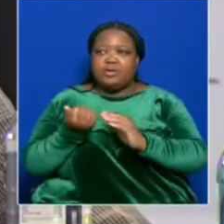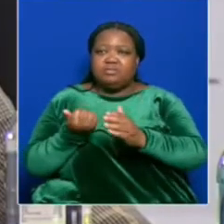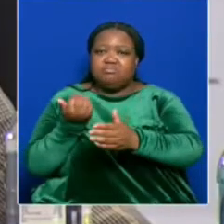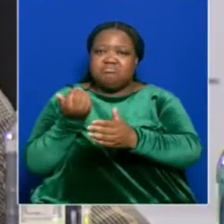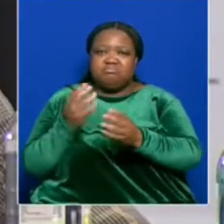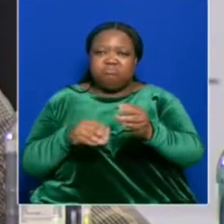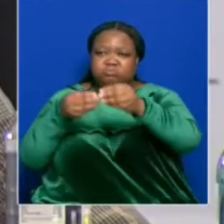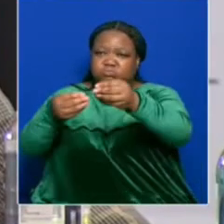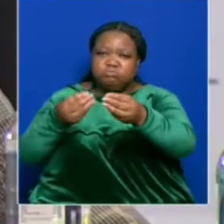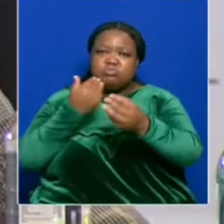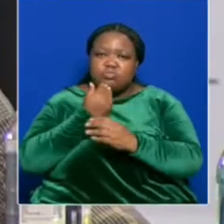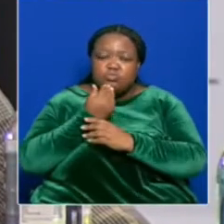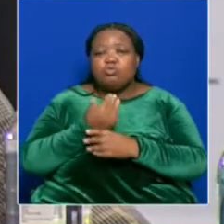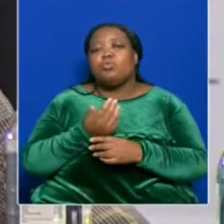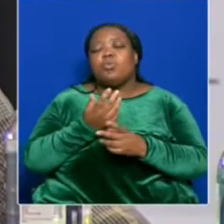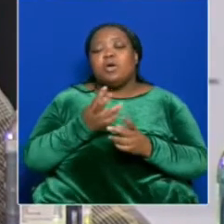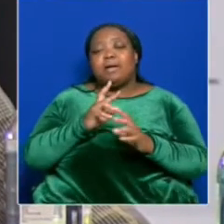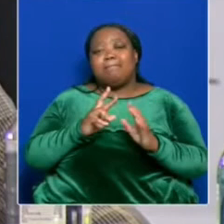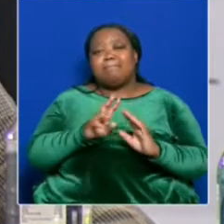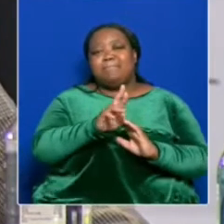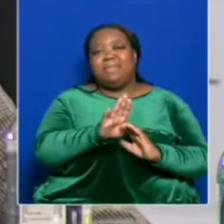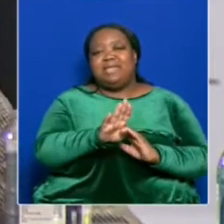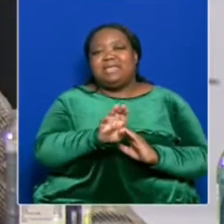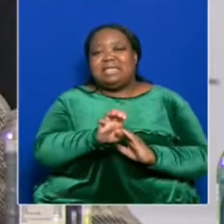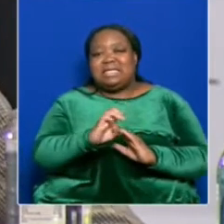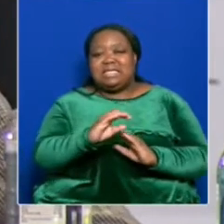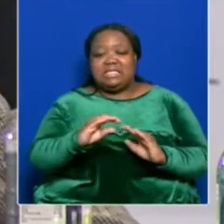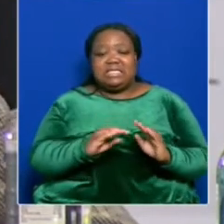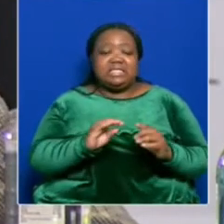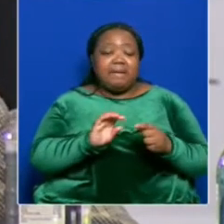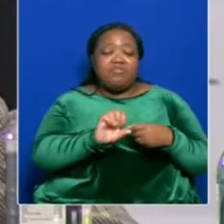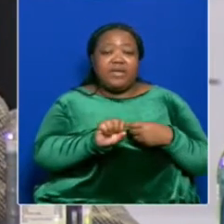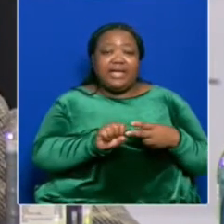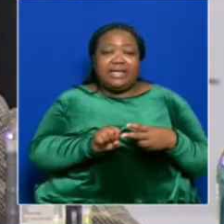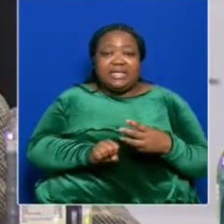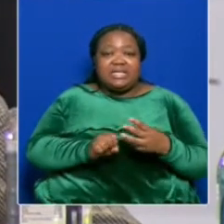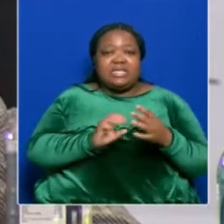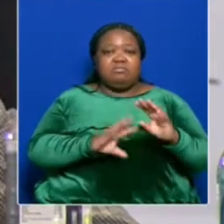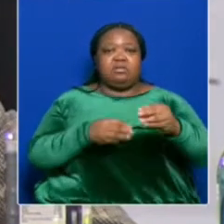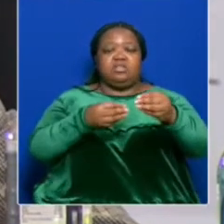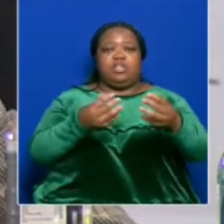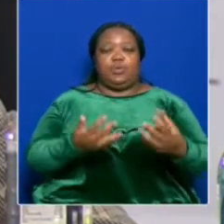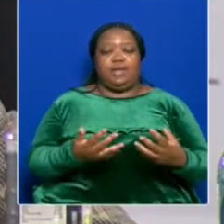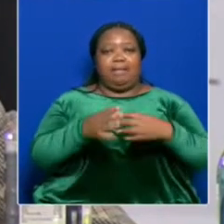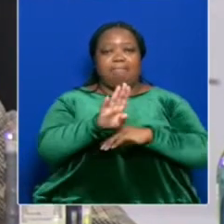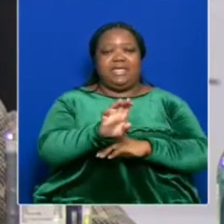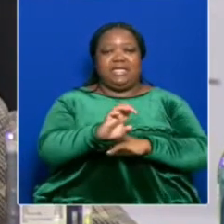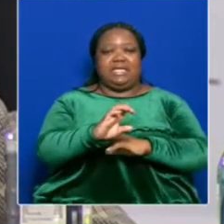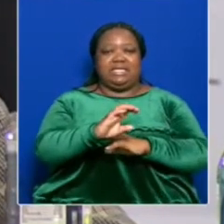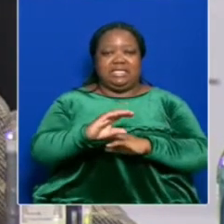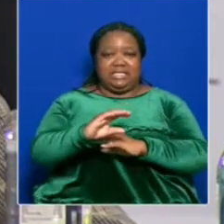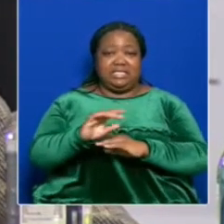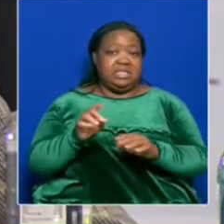presented to the BEC. The findings Yes. are presented and deliberated at the BEC. Okay. They are given an opportunity to